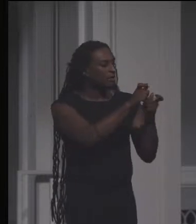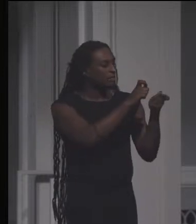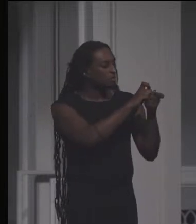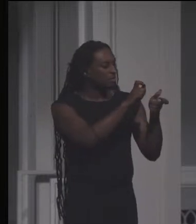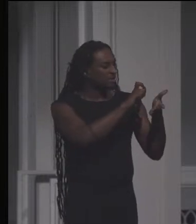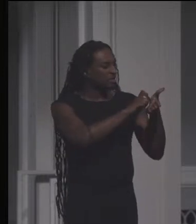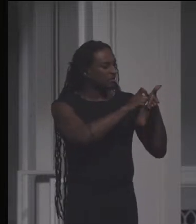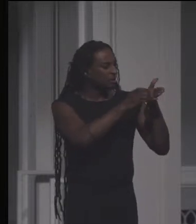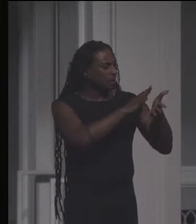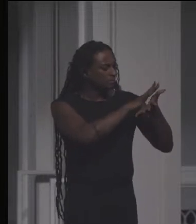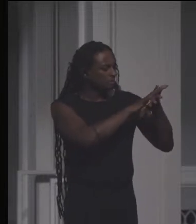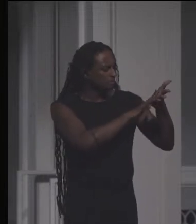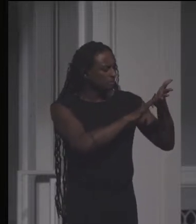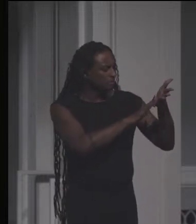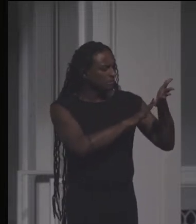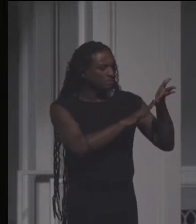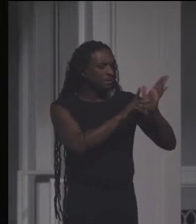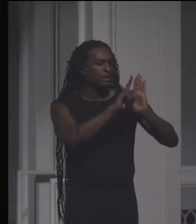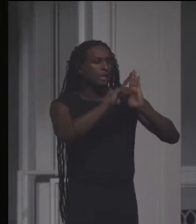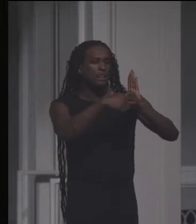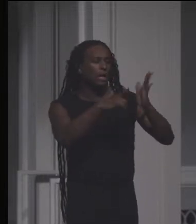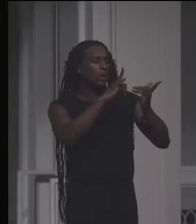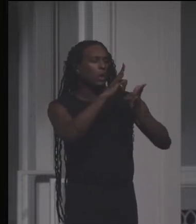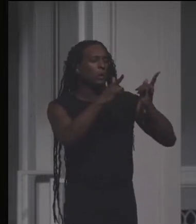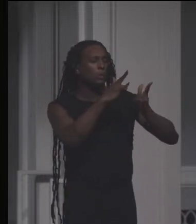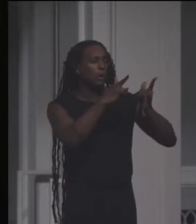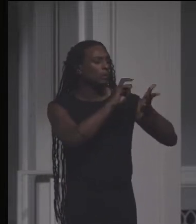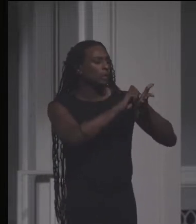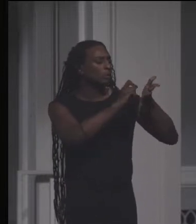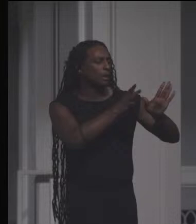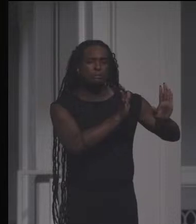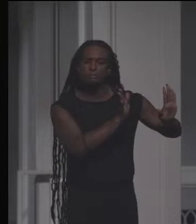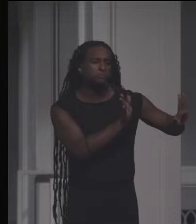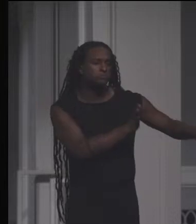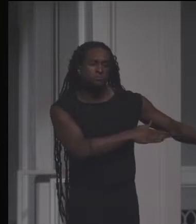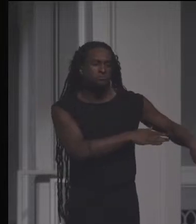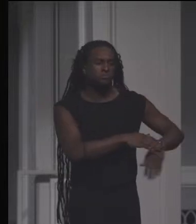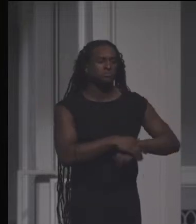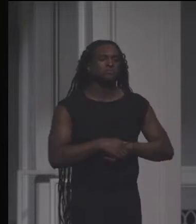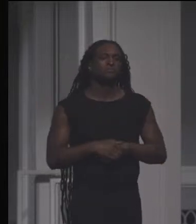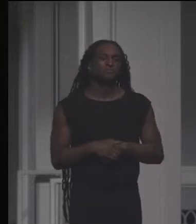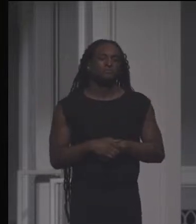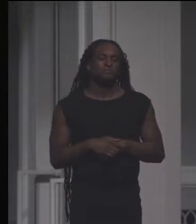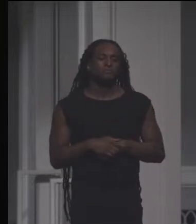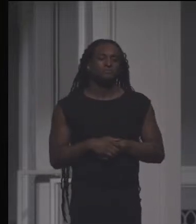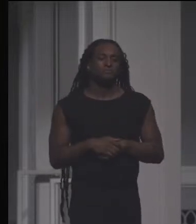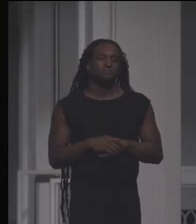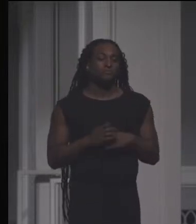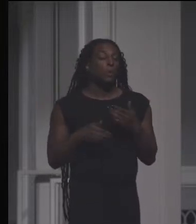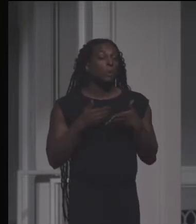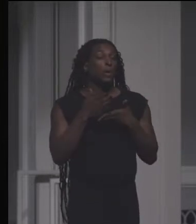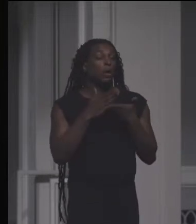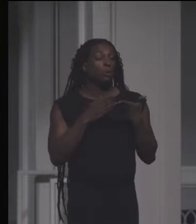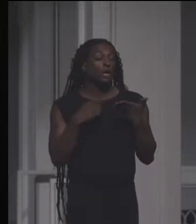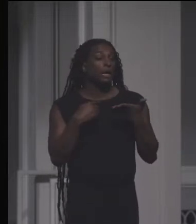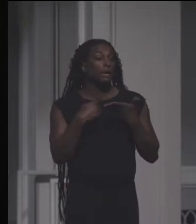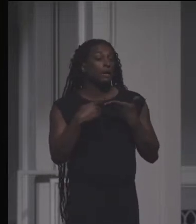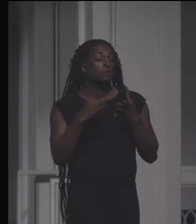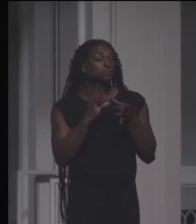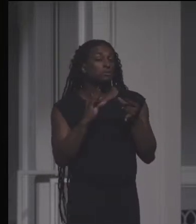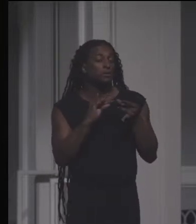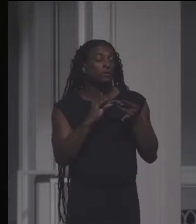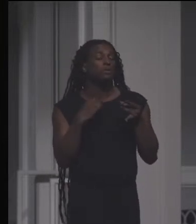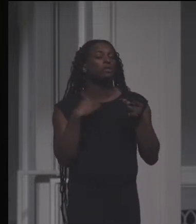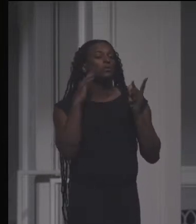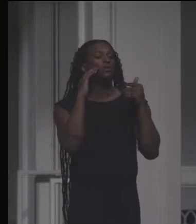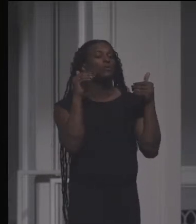or any of the later romances of the medieval. So the next bit I'm going to be talking about, I'm just focusing